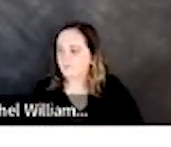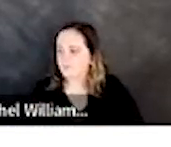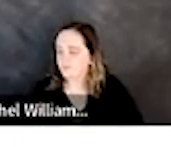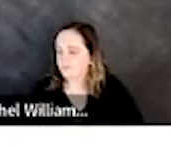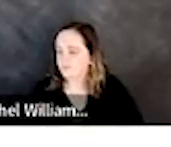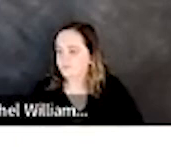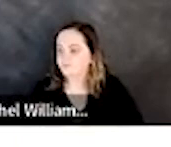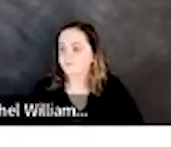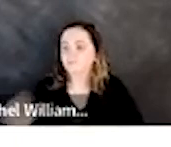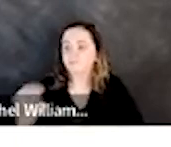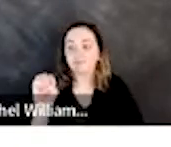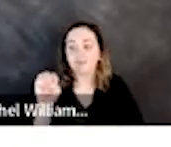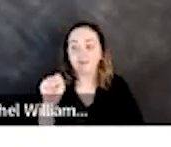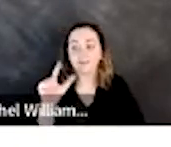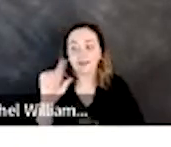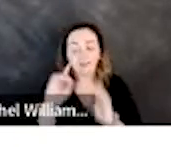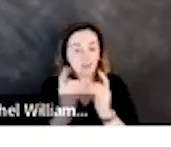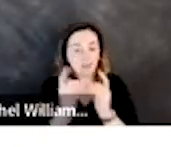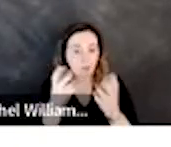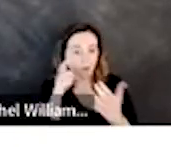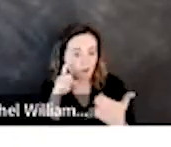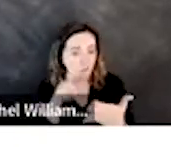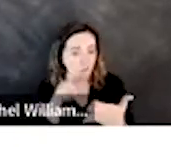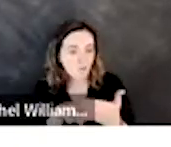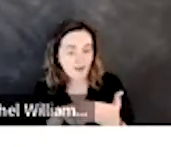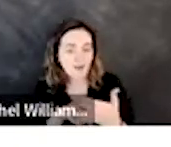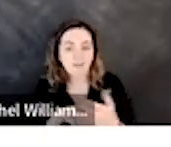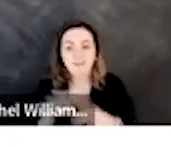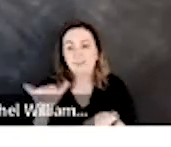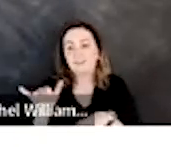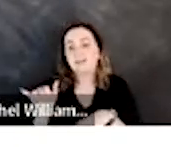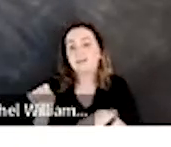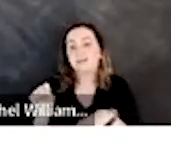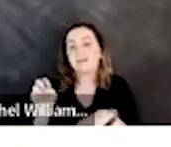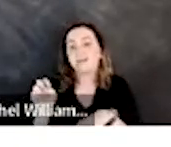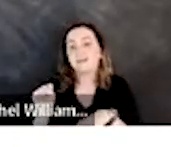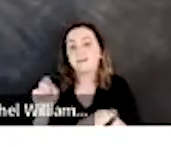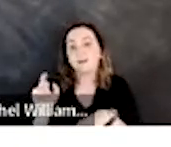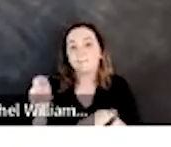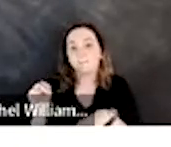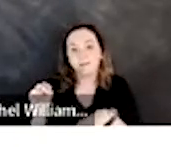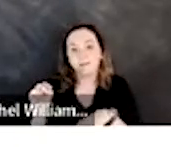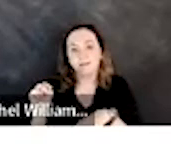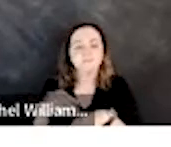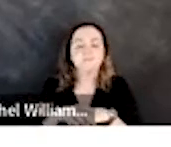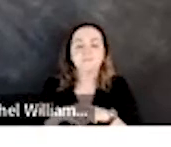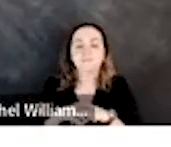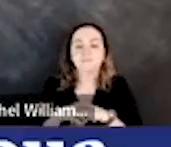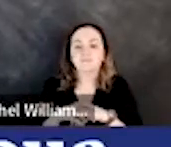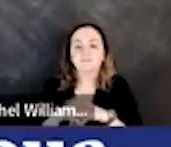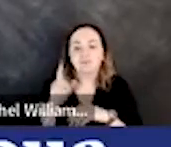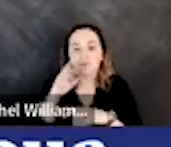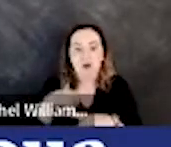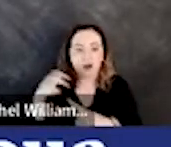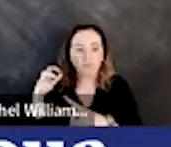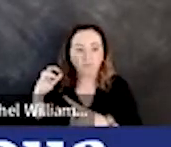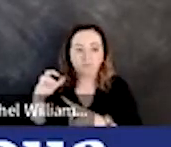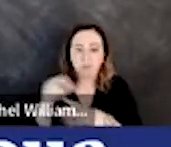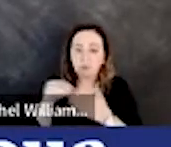The ESL department would like to recognize Yasmin Marua as our outstanding student of